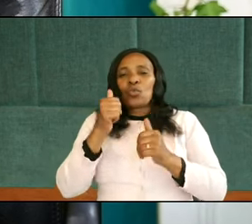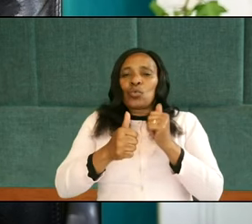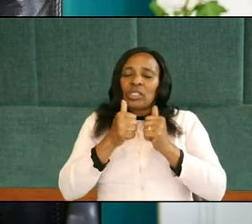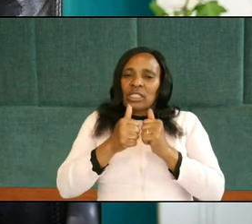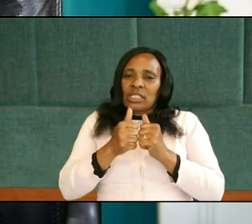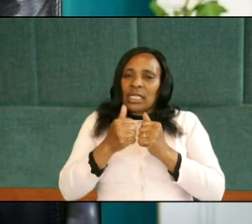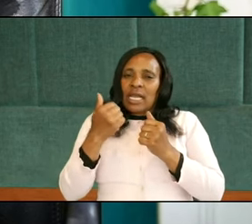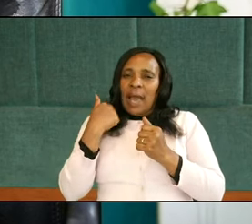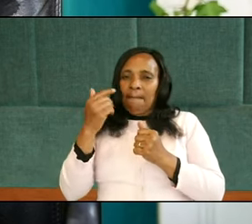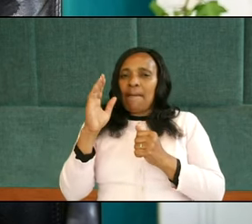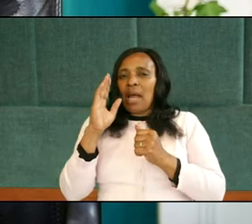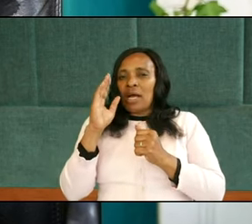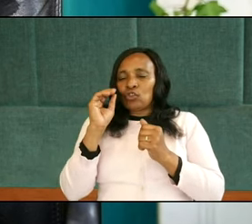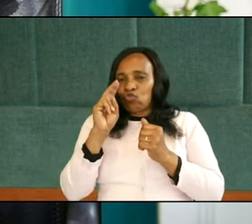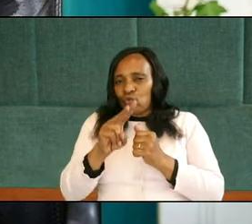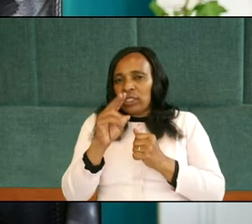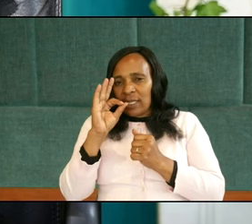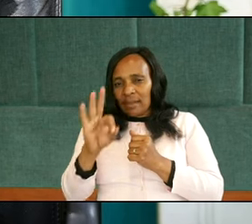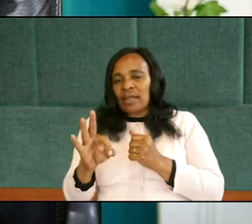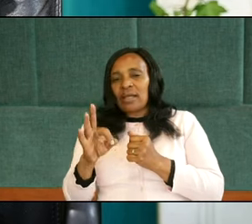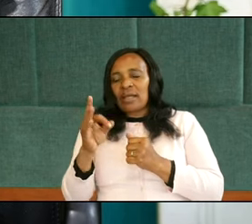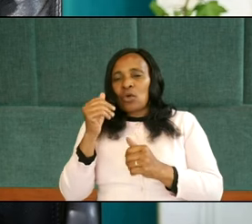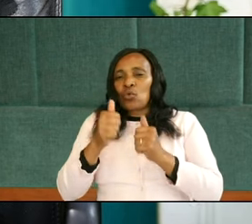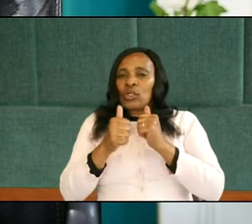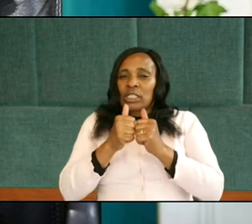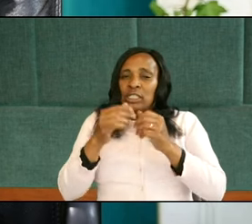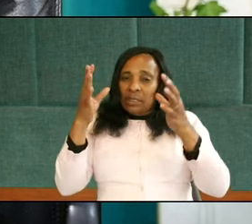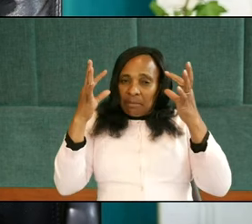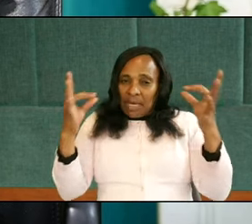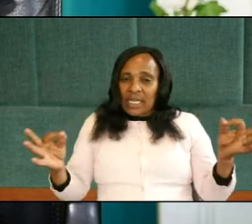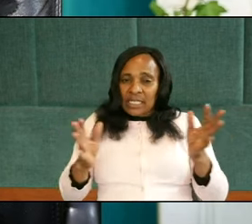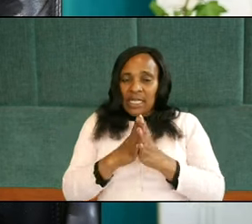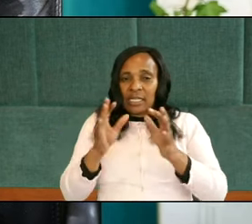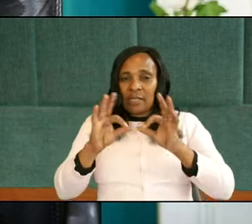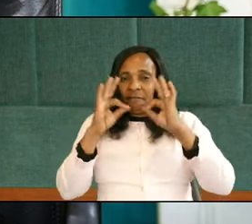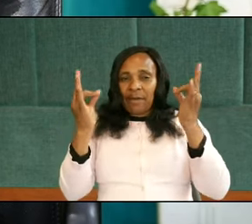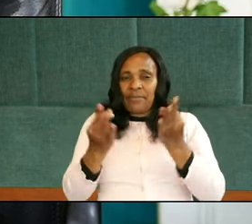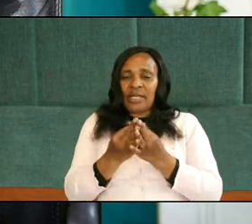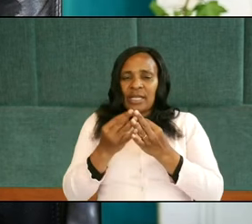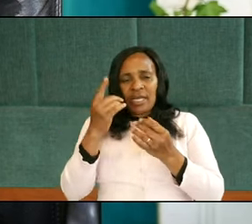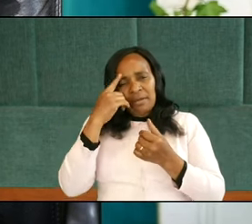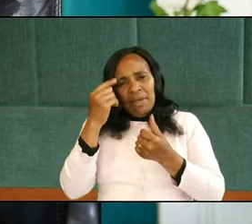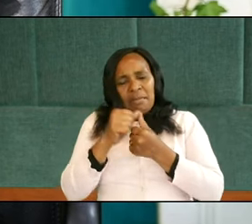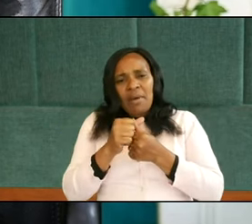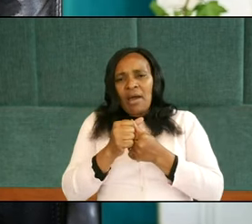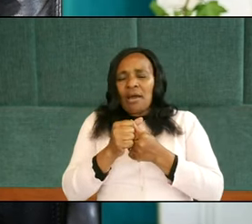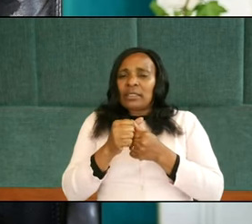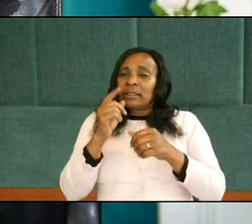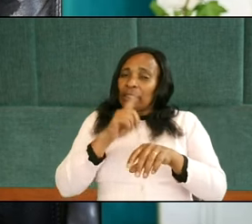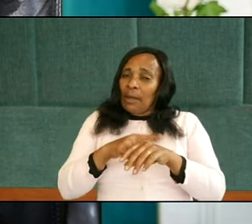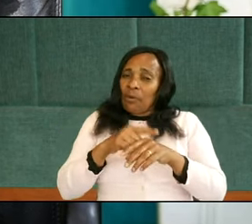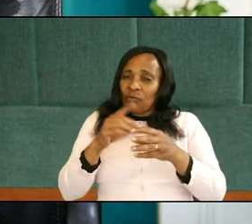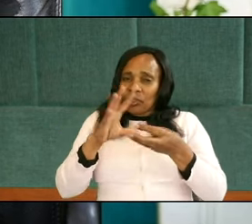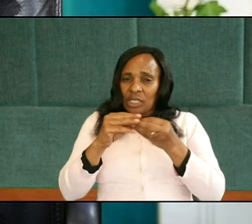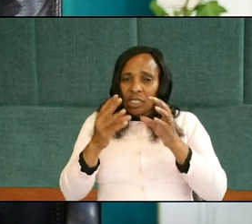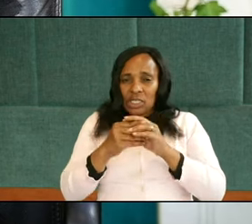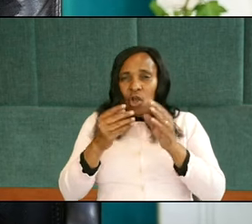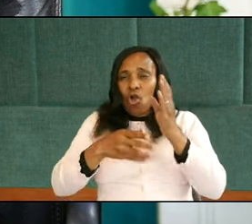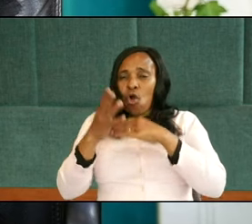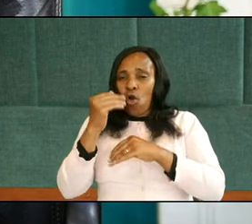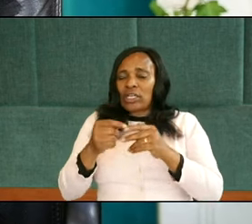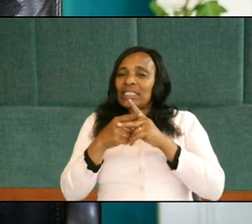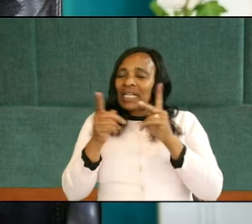is fundamental belief number 23, that is marriage and the family. Now, remember, during creation, God instituted